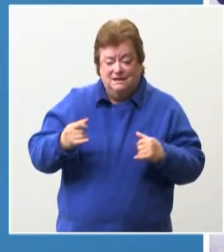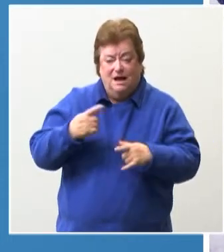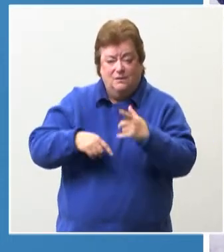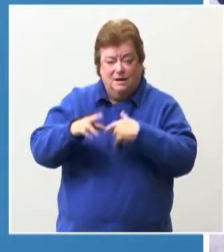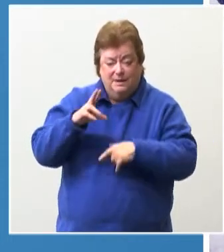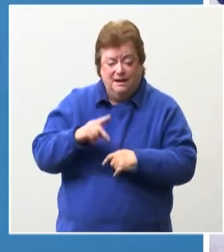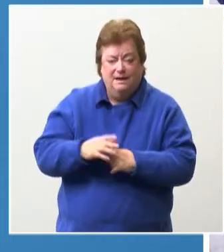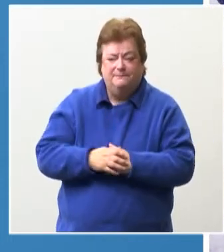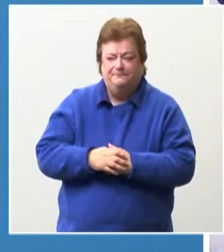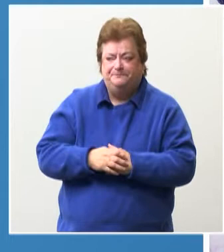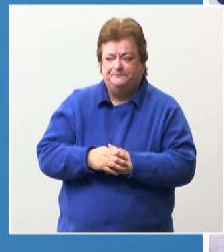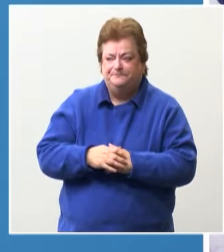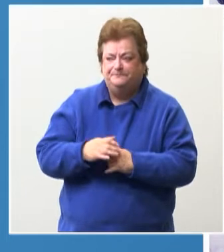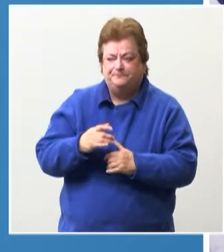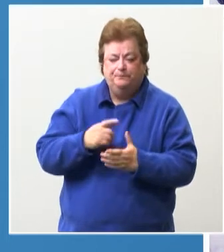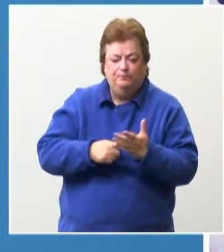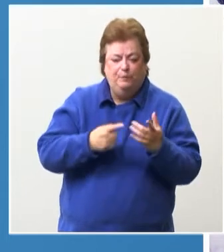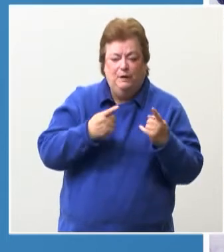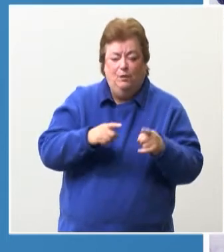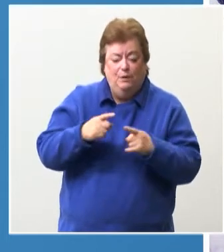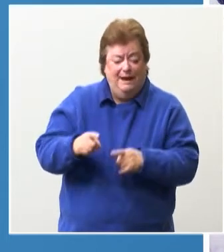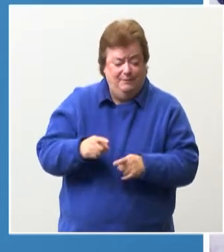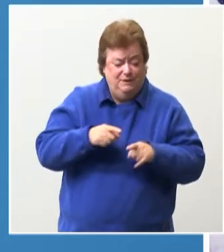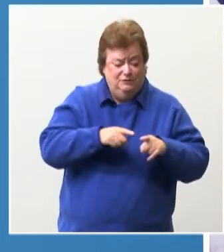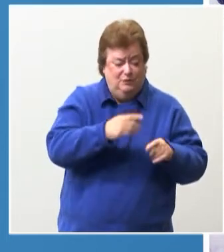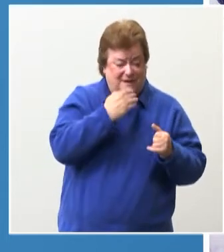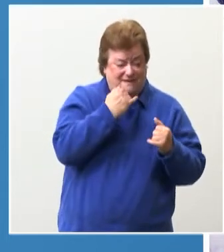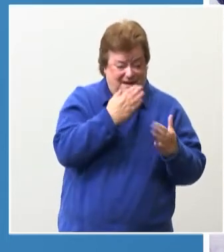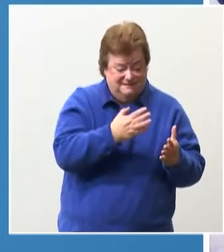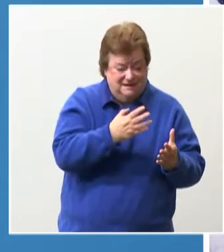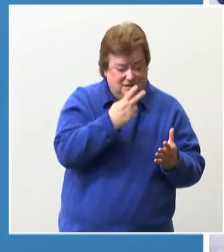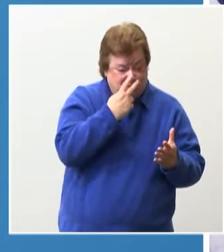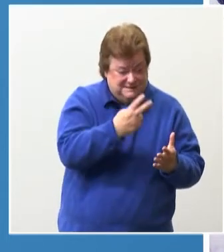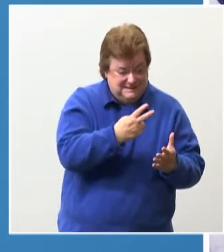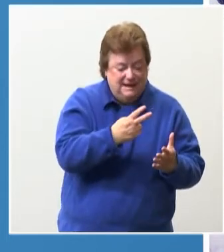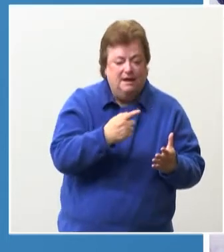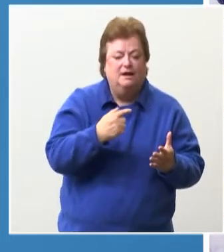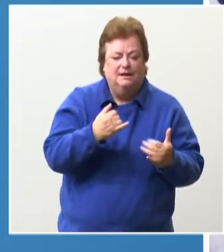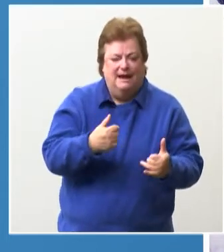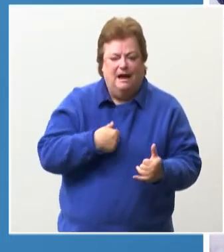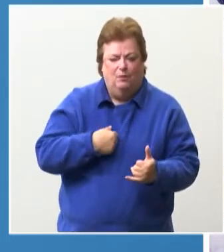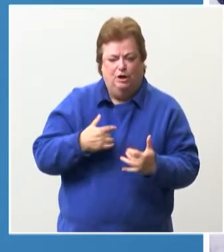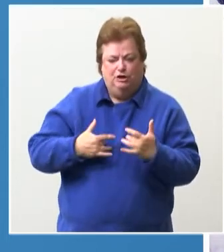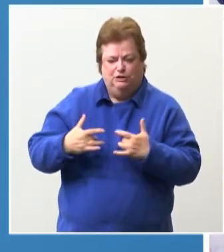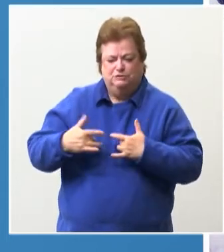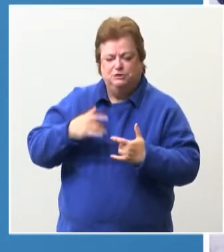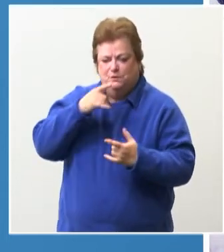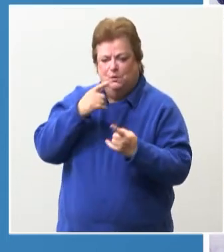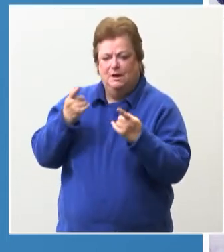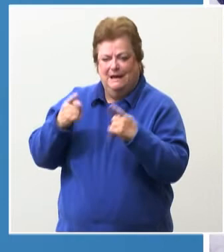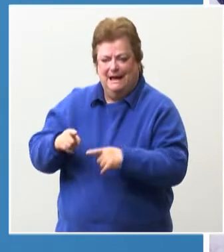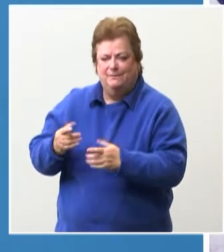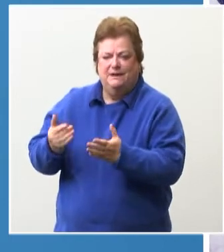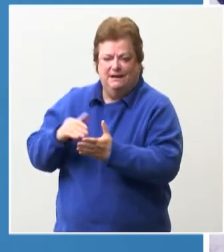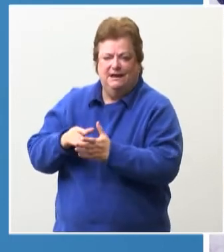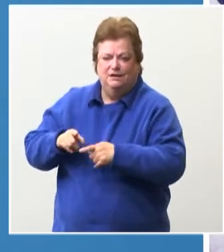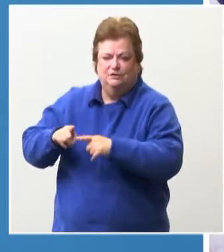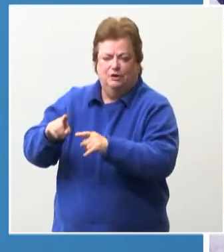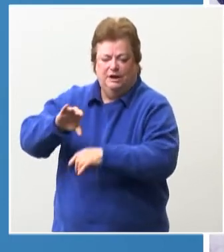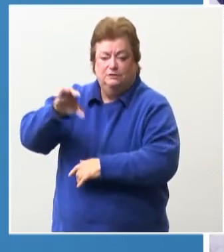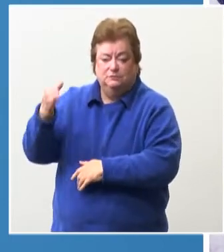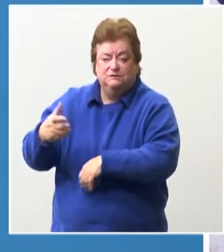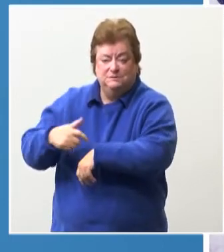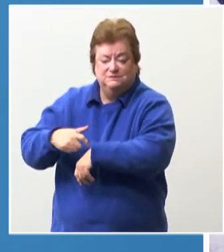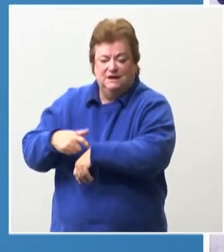current surge, based on what happened over Thanksgiving, we're concerned about what will happen over Christmas. Again, please monitor your health